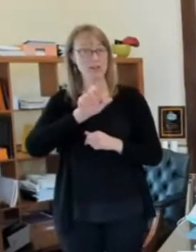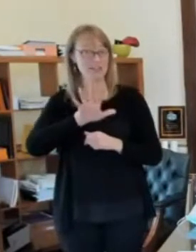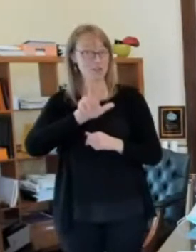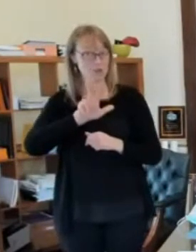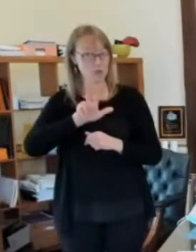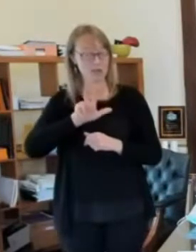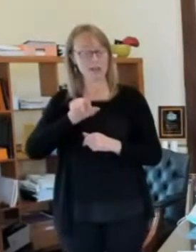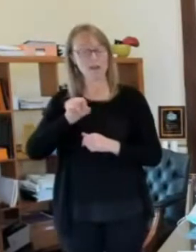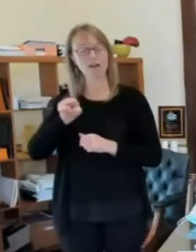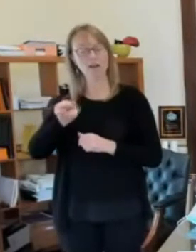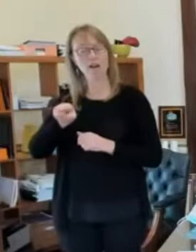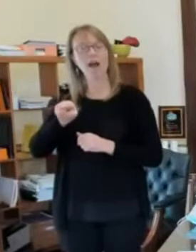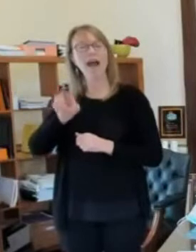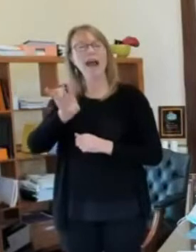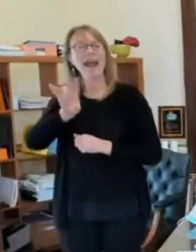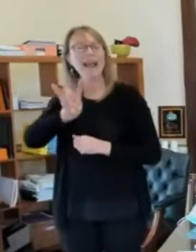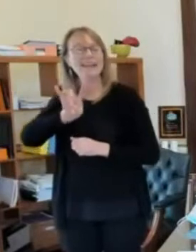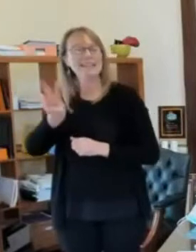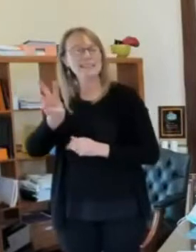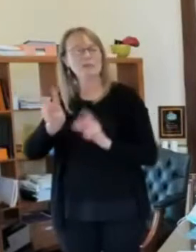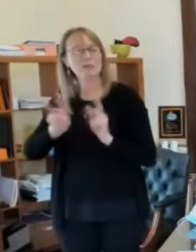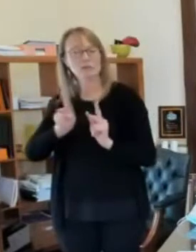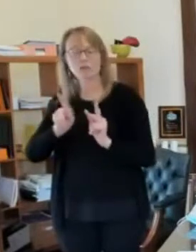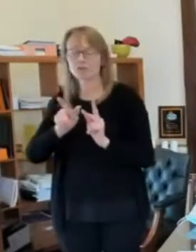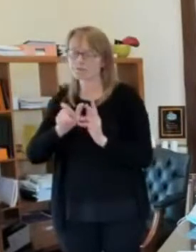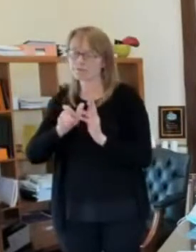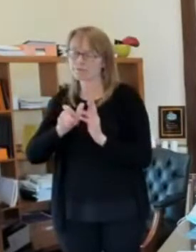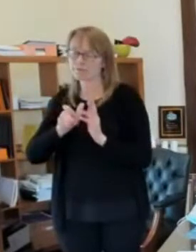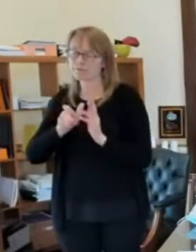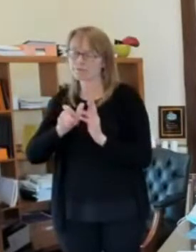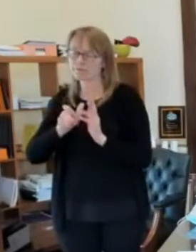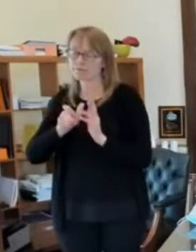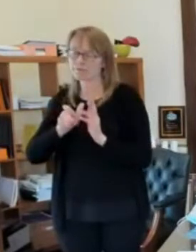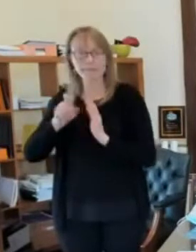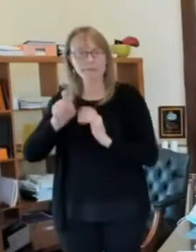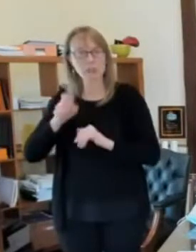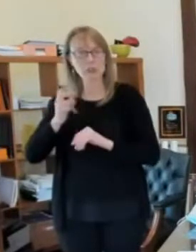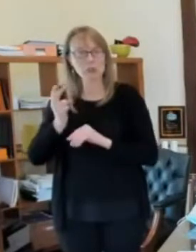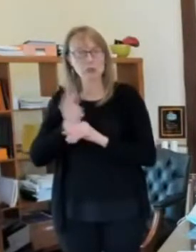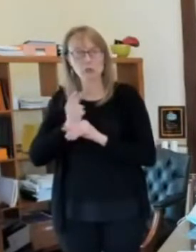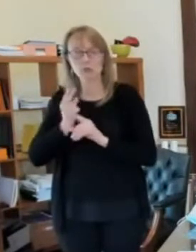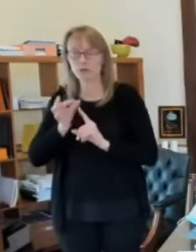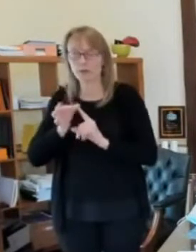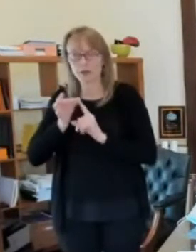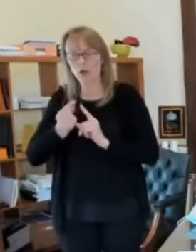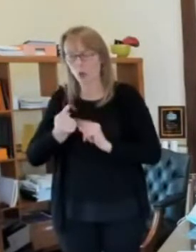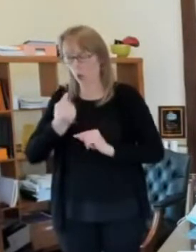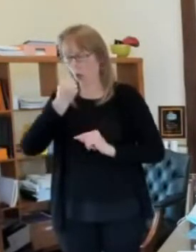Those are still high numbers. Those are people that are very ill.